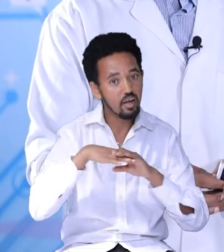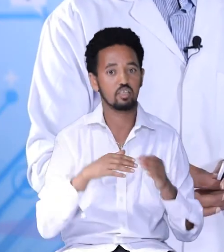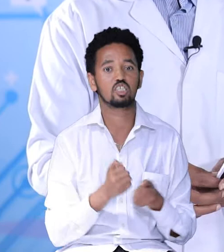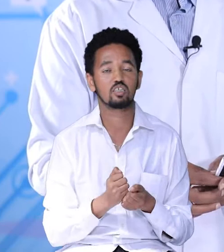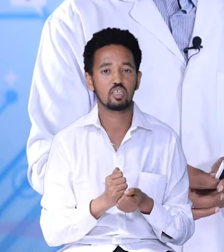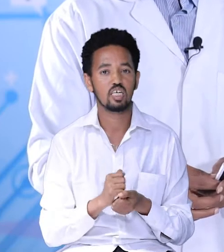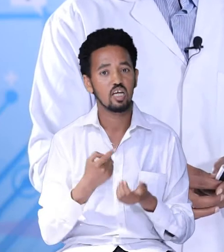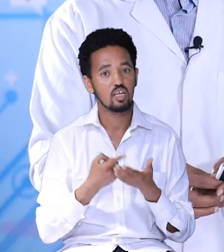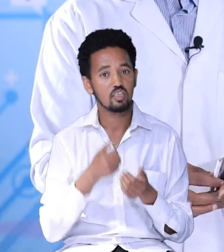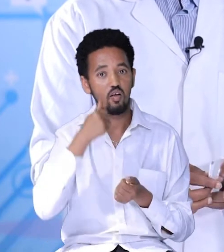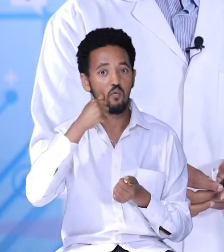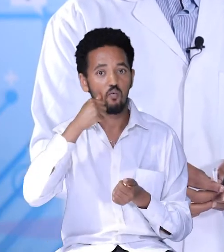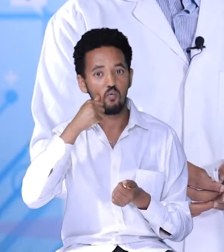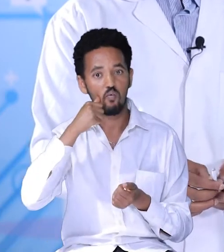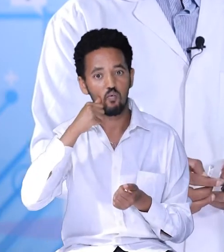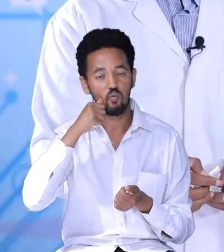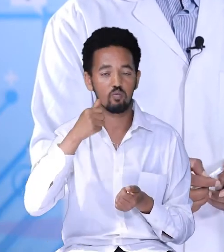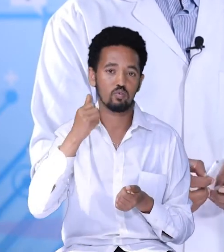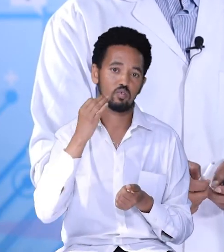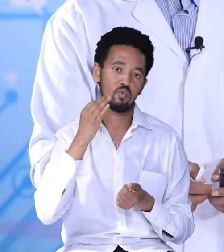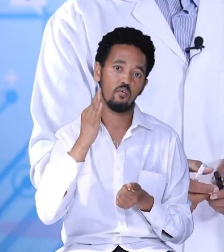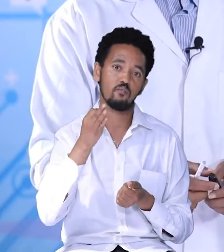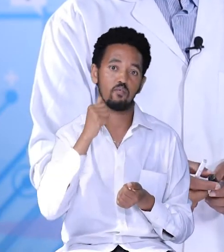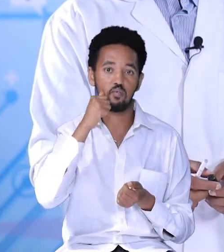particularly in the female parts.